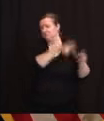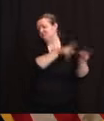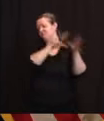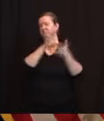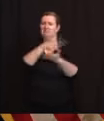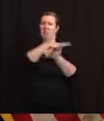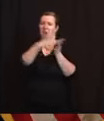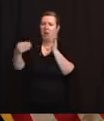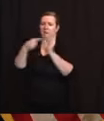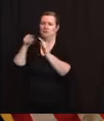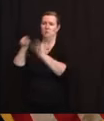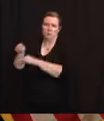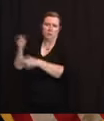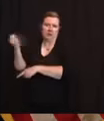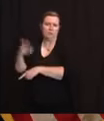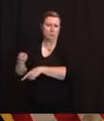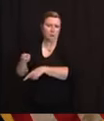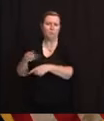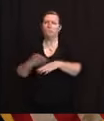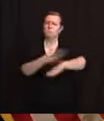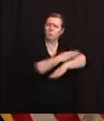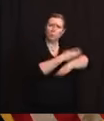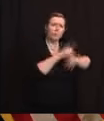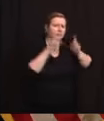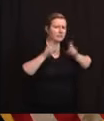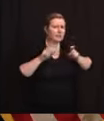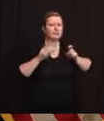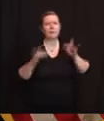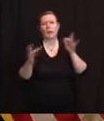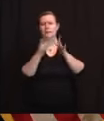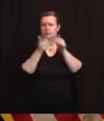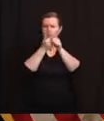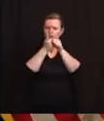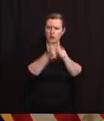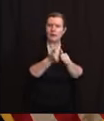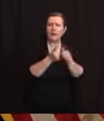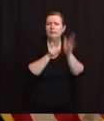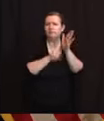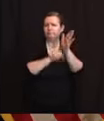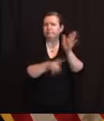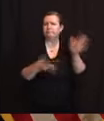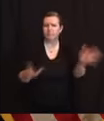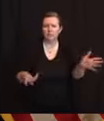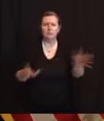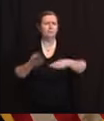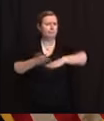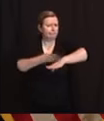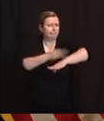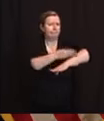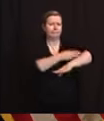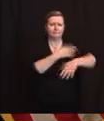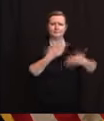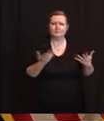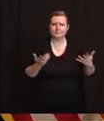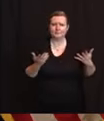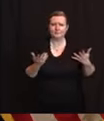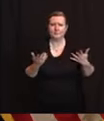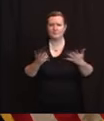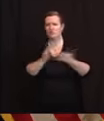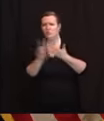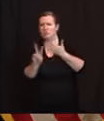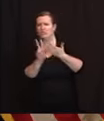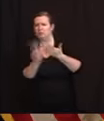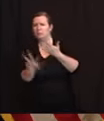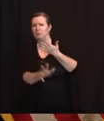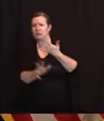ago, and contact tracing, and we'll be yet again in a different place, much stronger weeks and months from